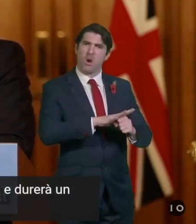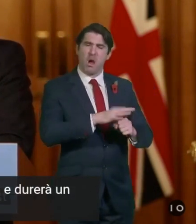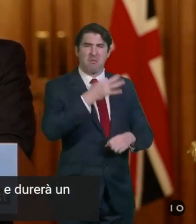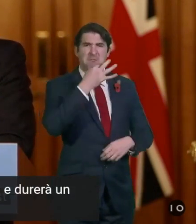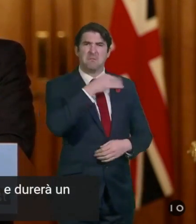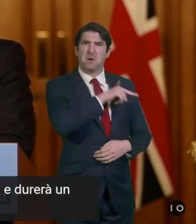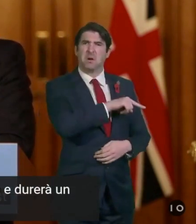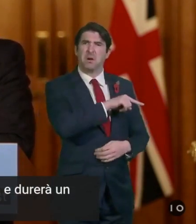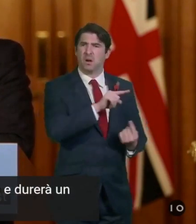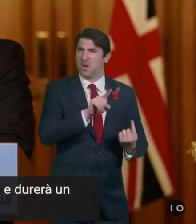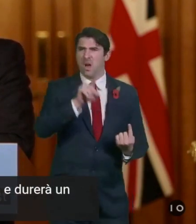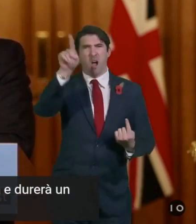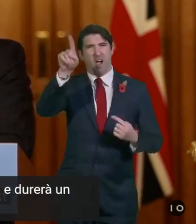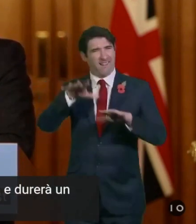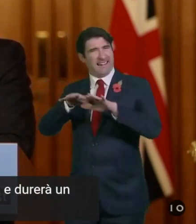southwest is